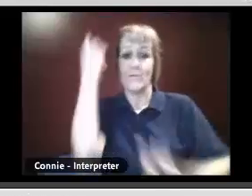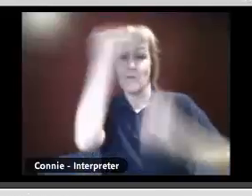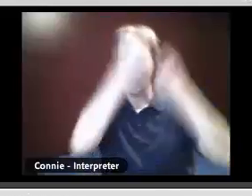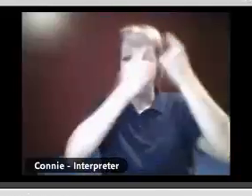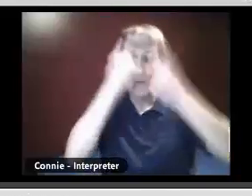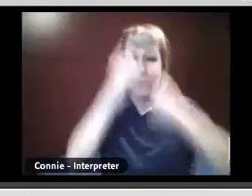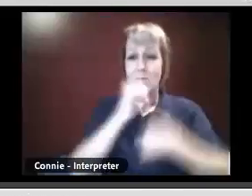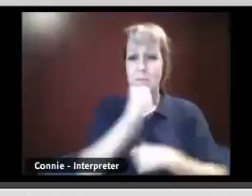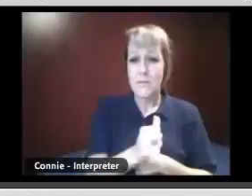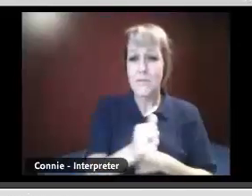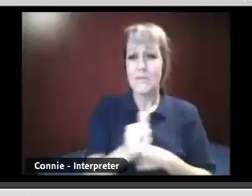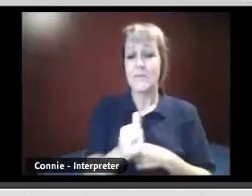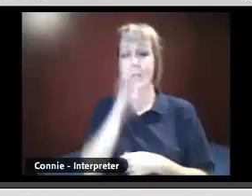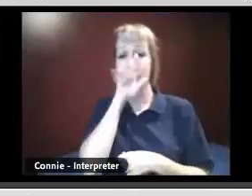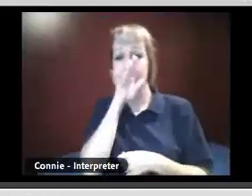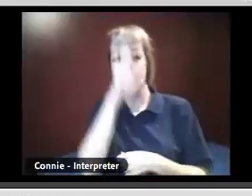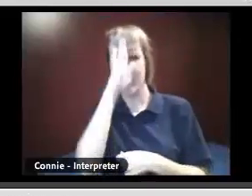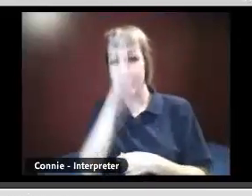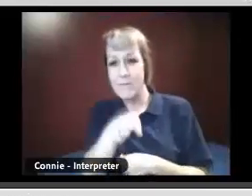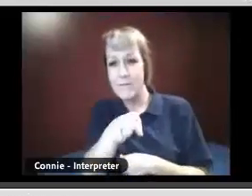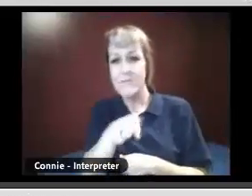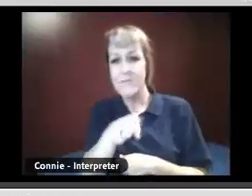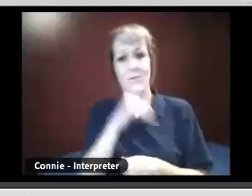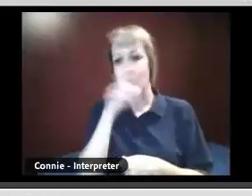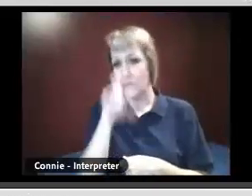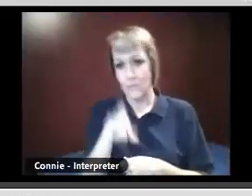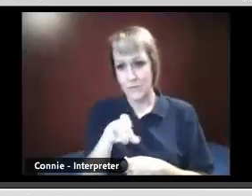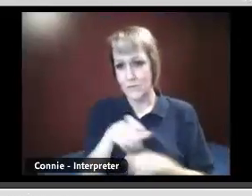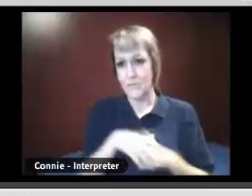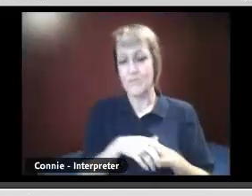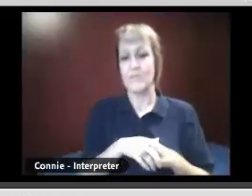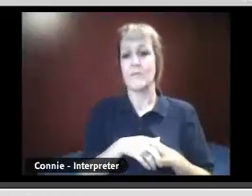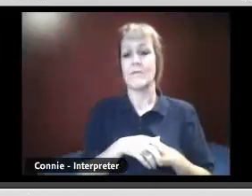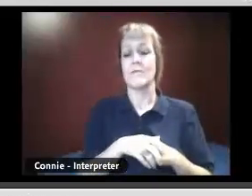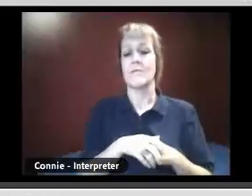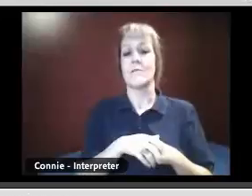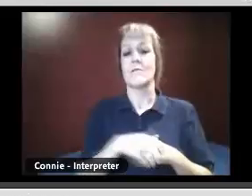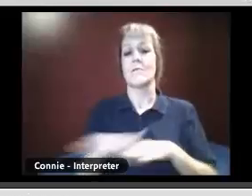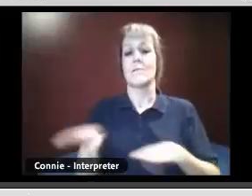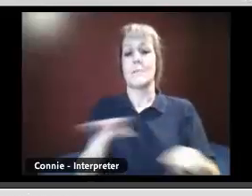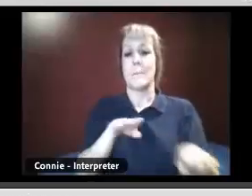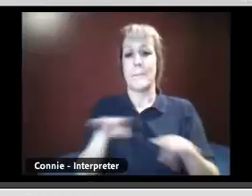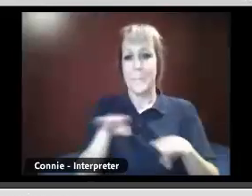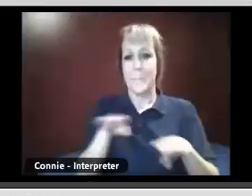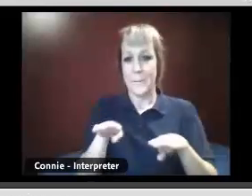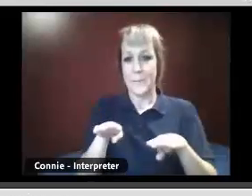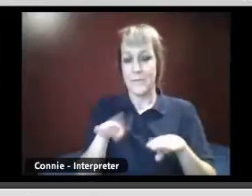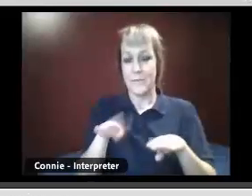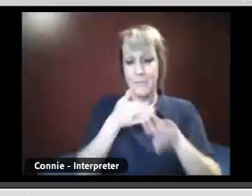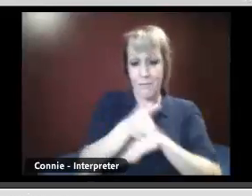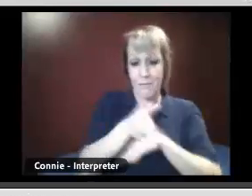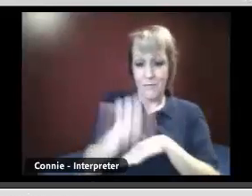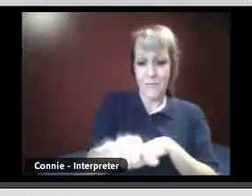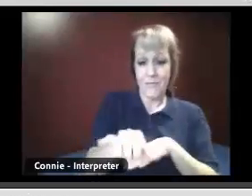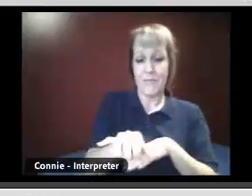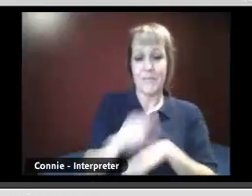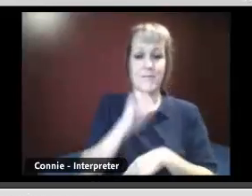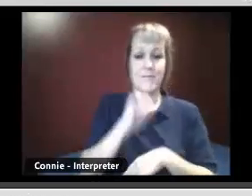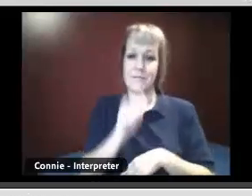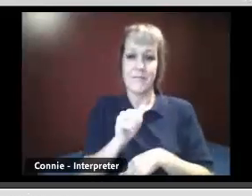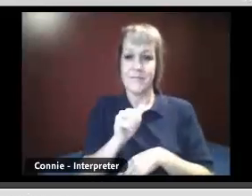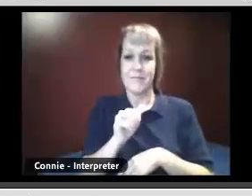comes out of our mouths is not what should come out of our mouths, and consequently the behavior, all right, that follows is not at all the way